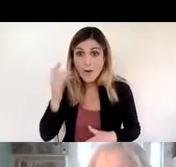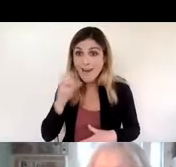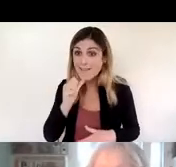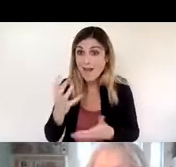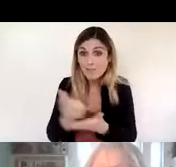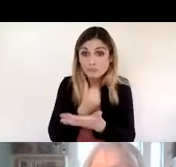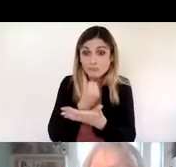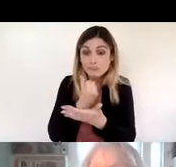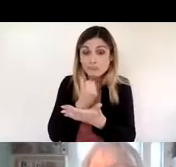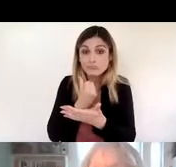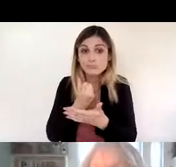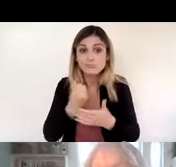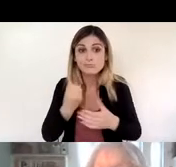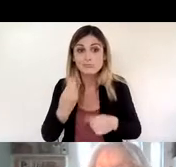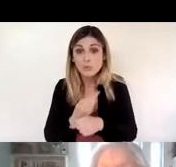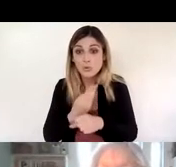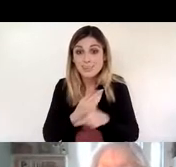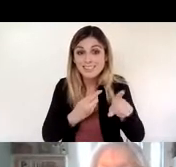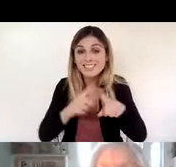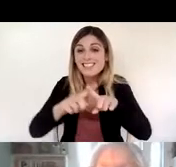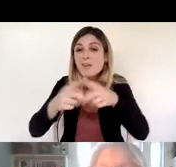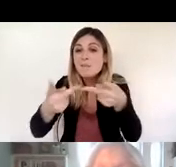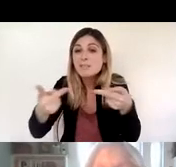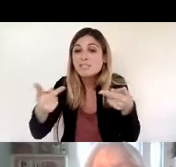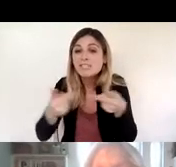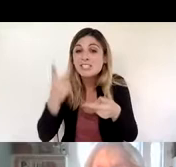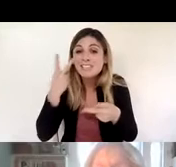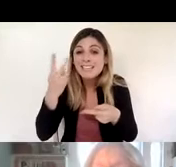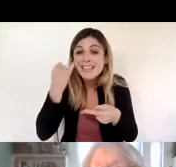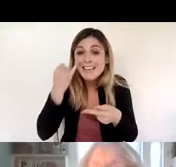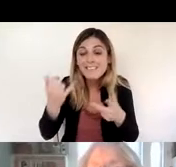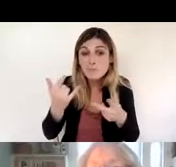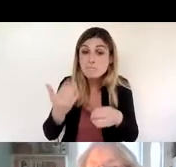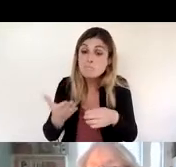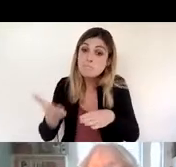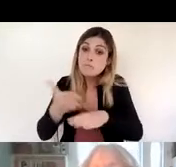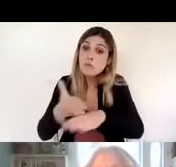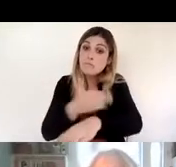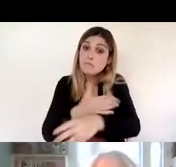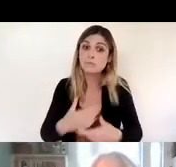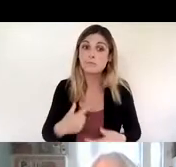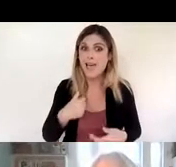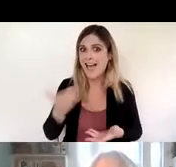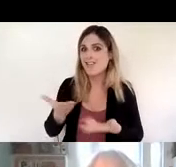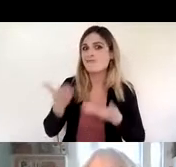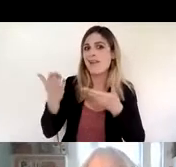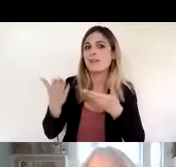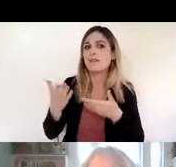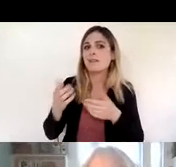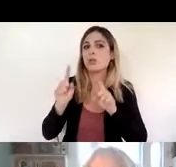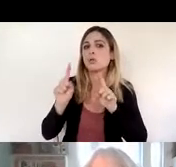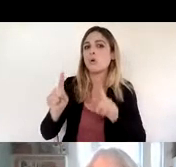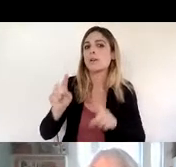well worth seeking out these yoga positions to see if they might be something that you would like to try. I recommend heading to the website for the